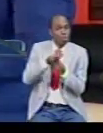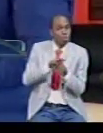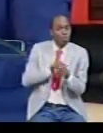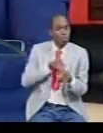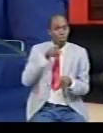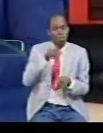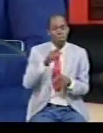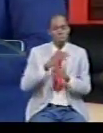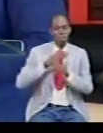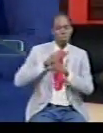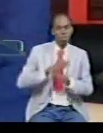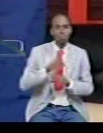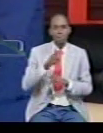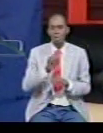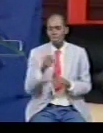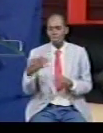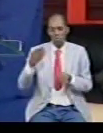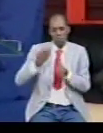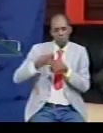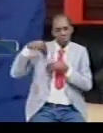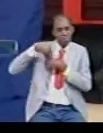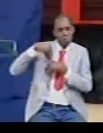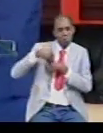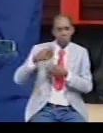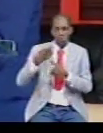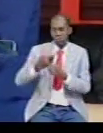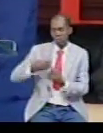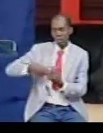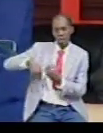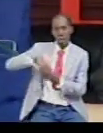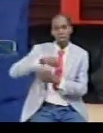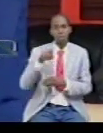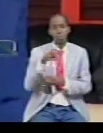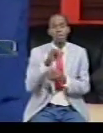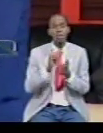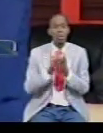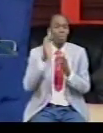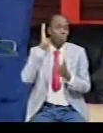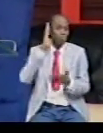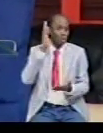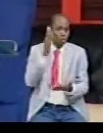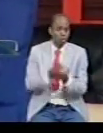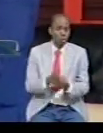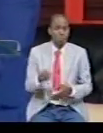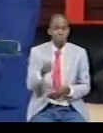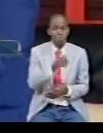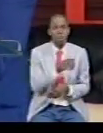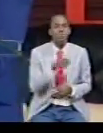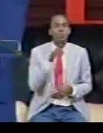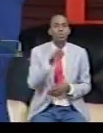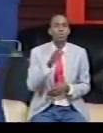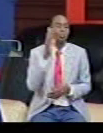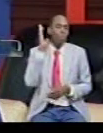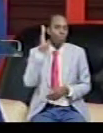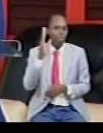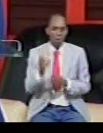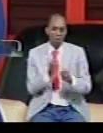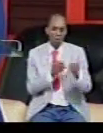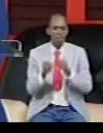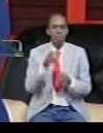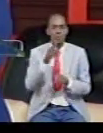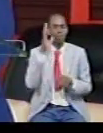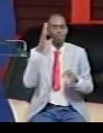anything coming from within you, coming from around you, that will stop you, you will fight, you will